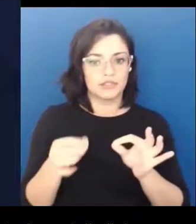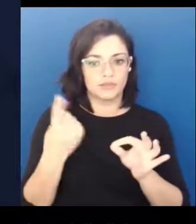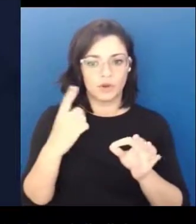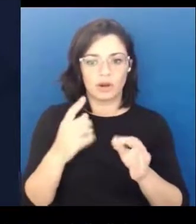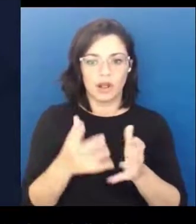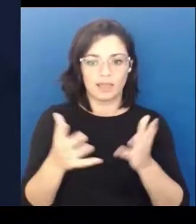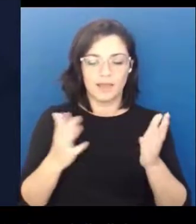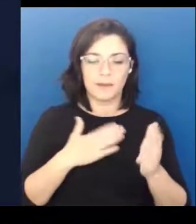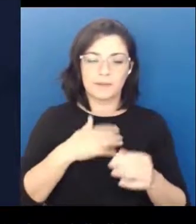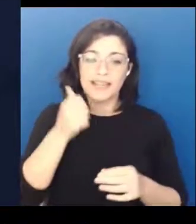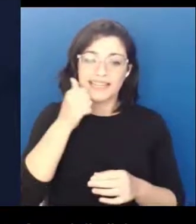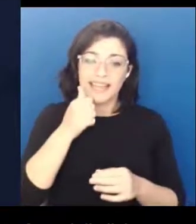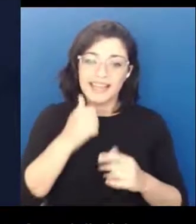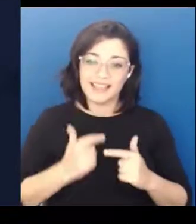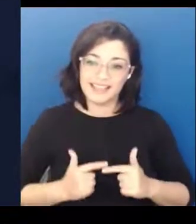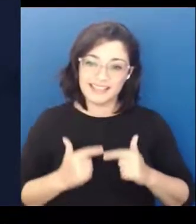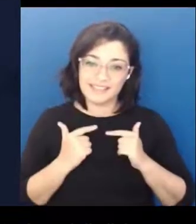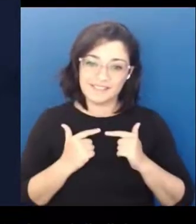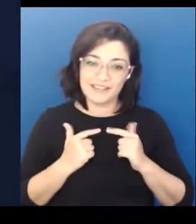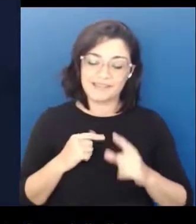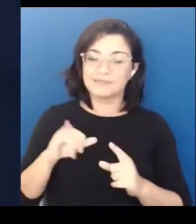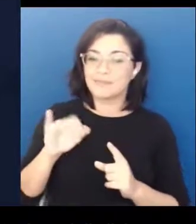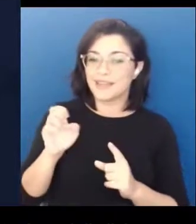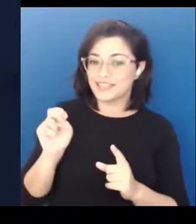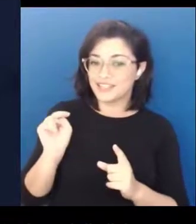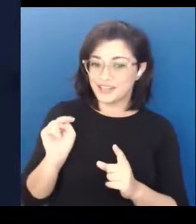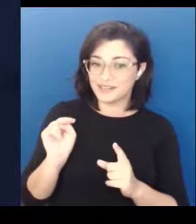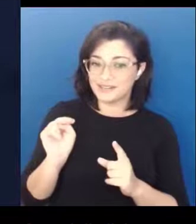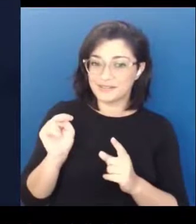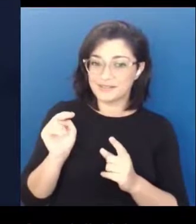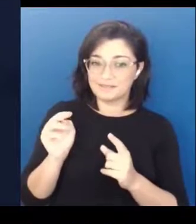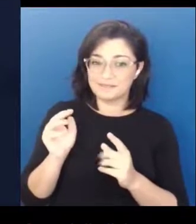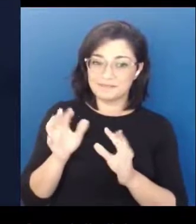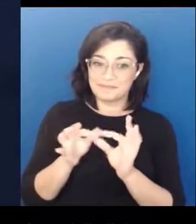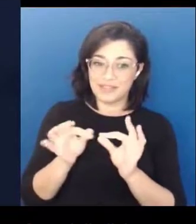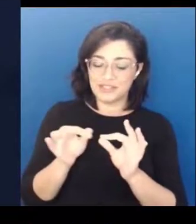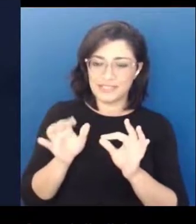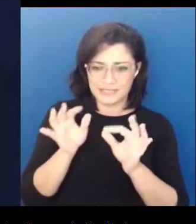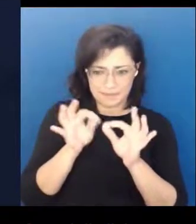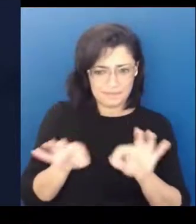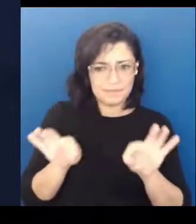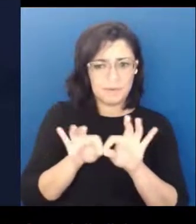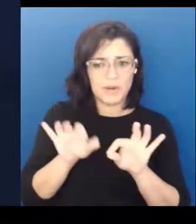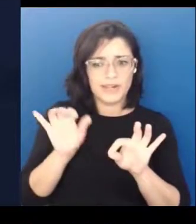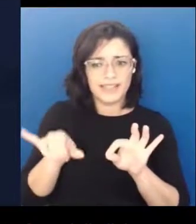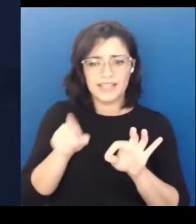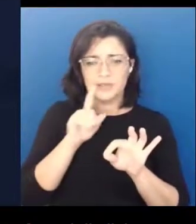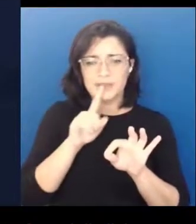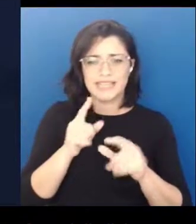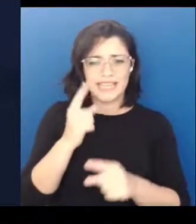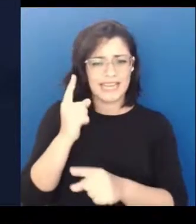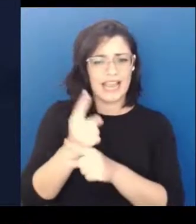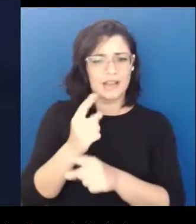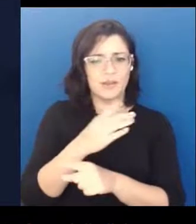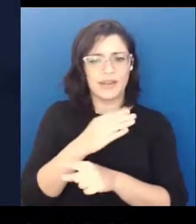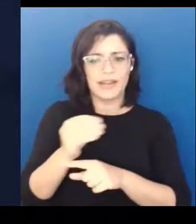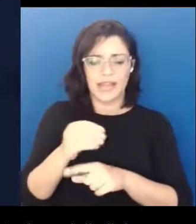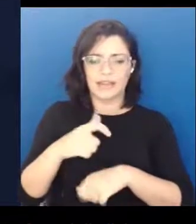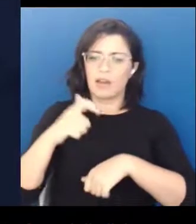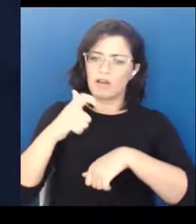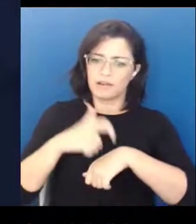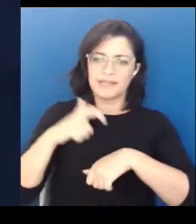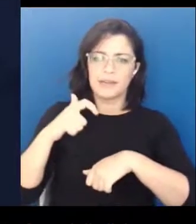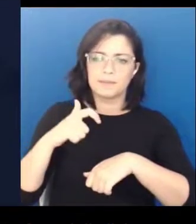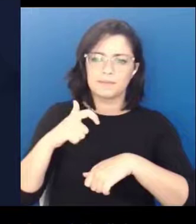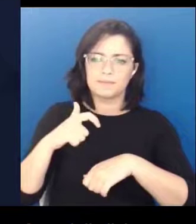very important for those captioning to be very accurate and also very timely, as close to real time